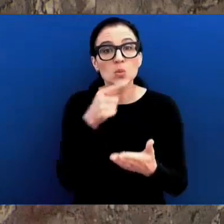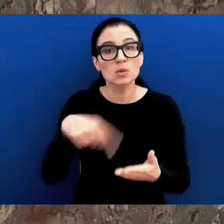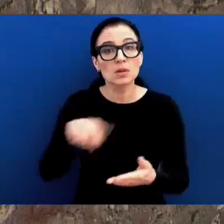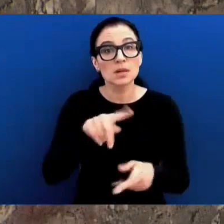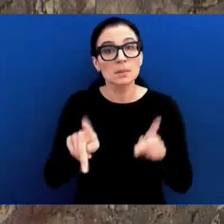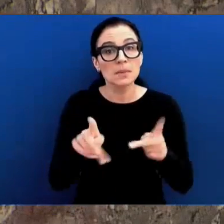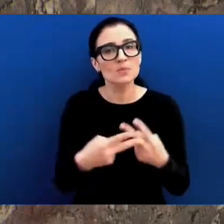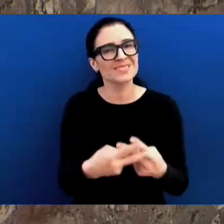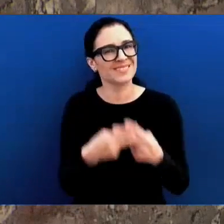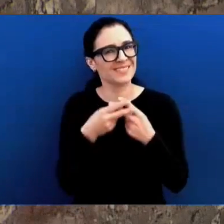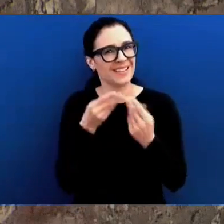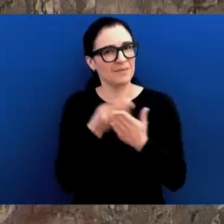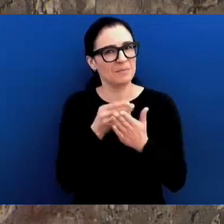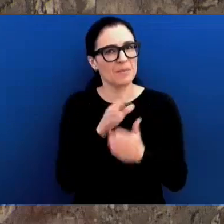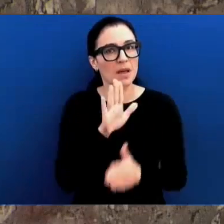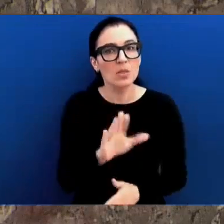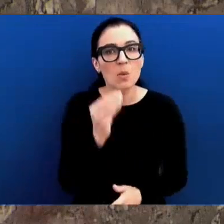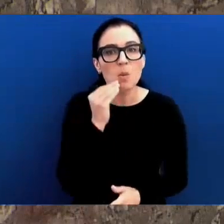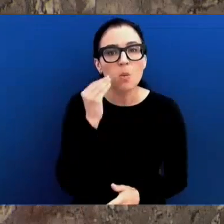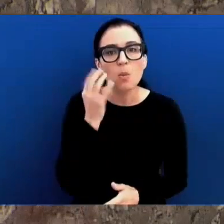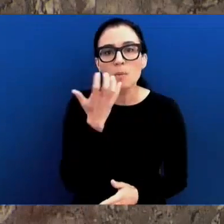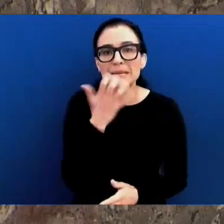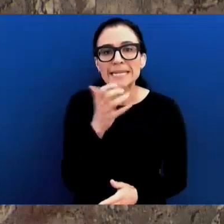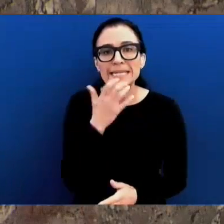installation of heat pumps. Mr. Speaker,